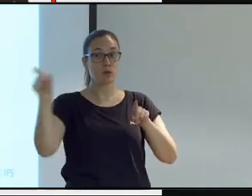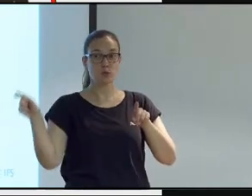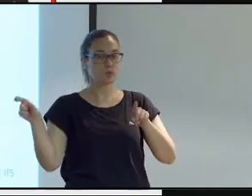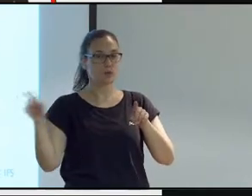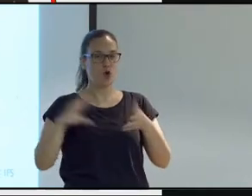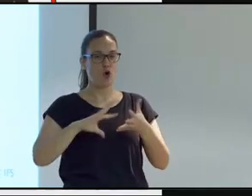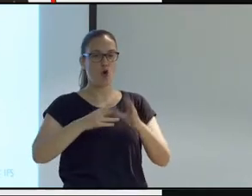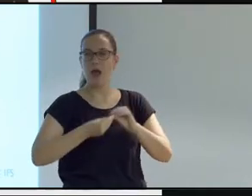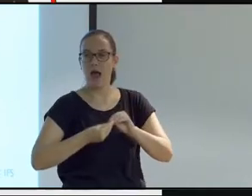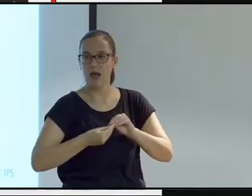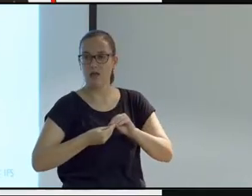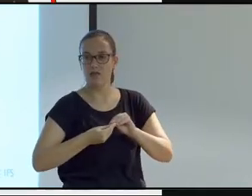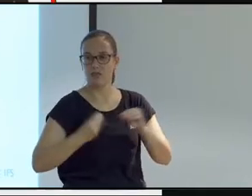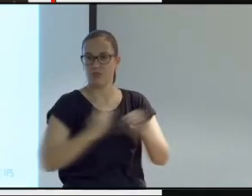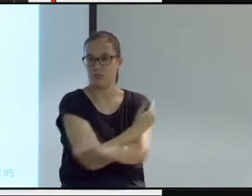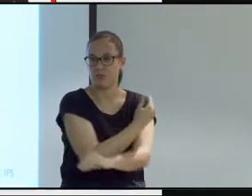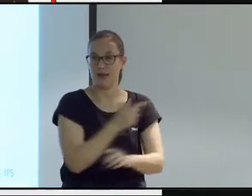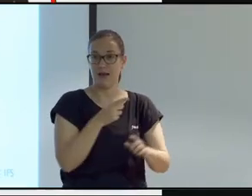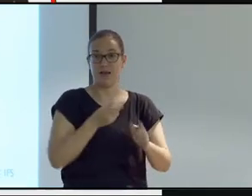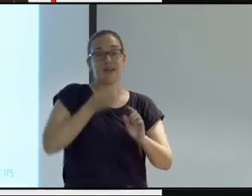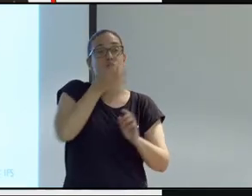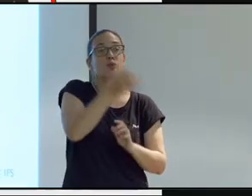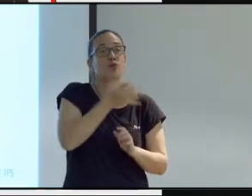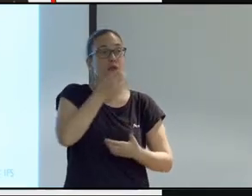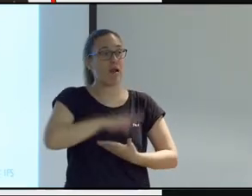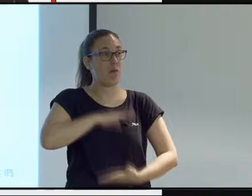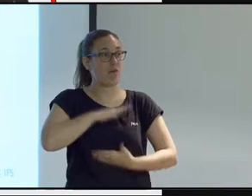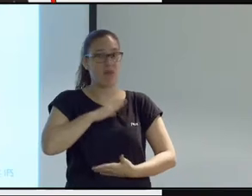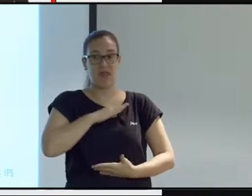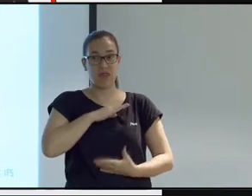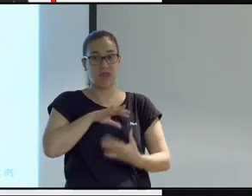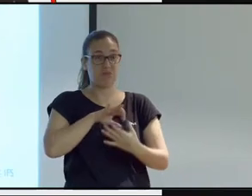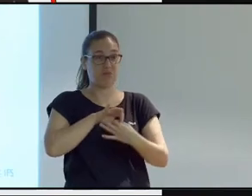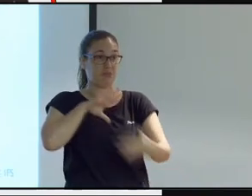will not fit in to this discourse concerning capability.